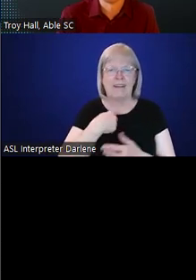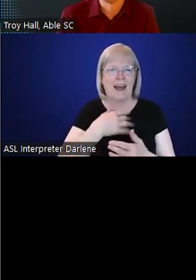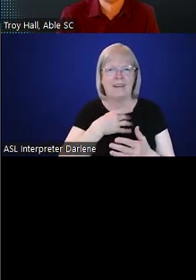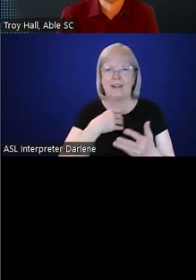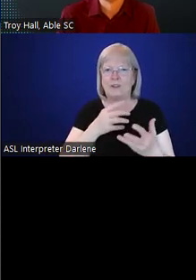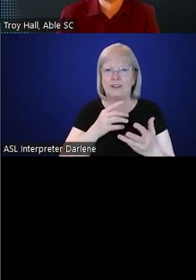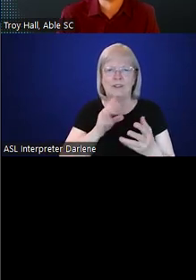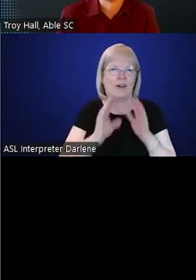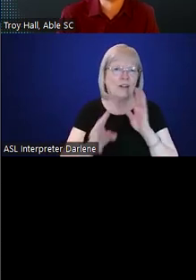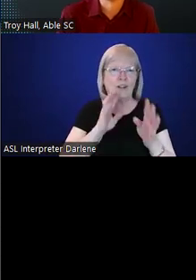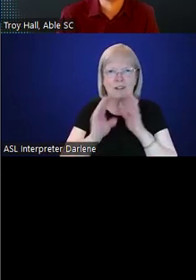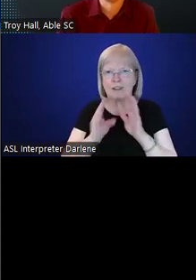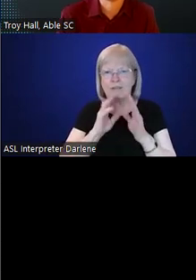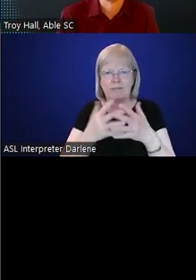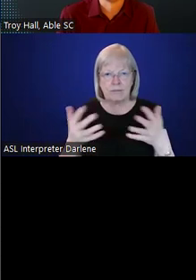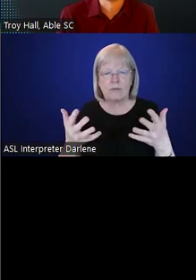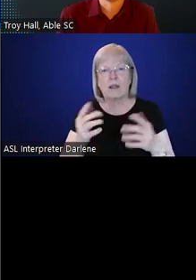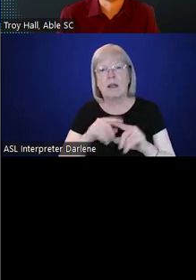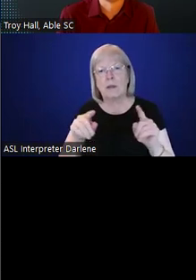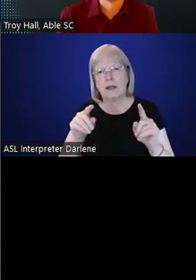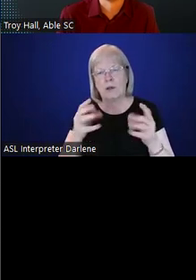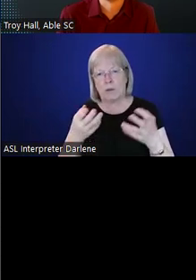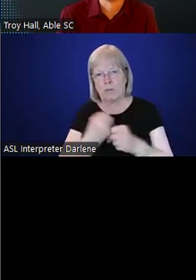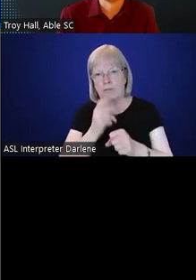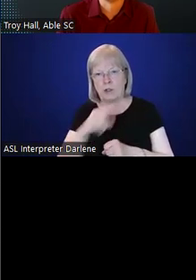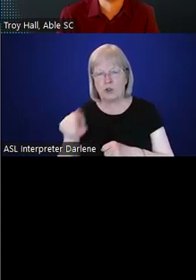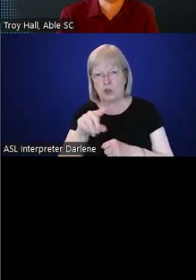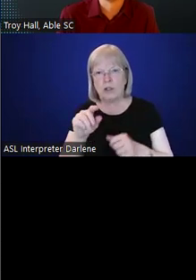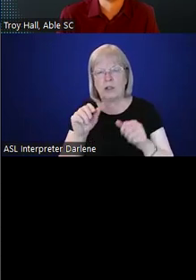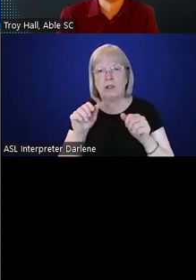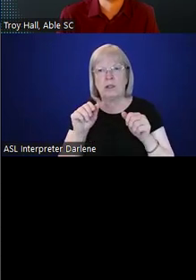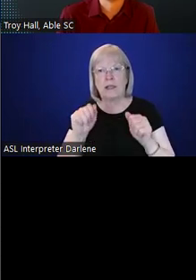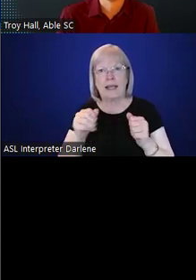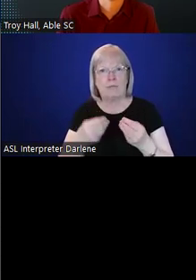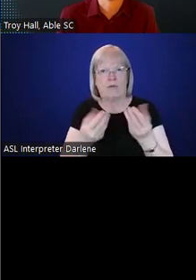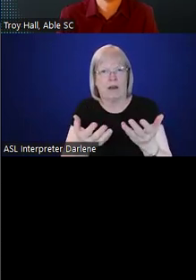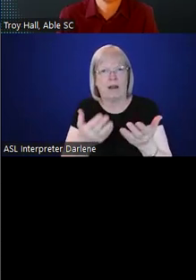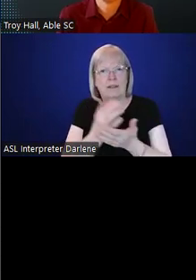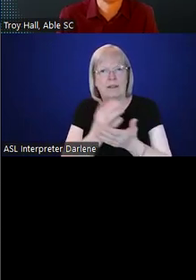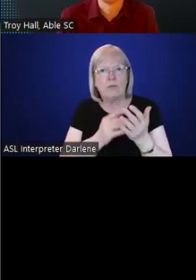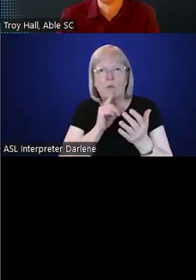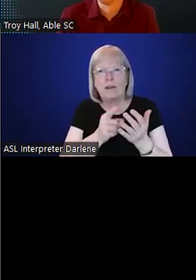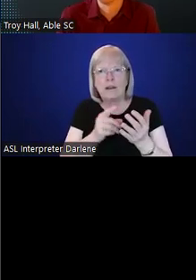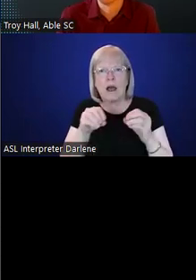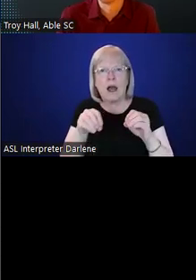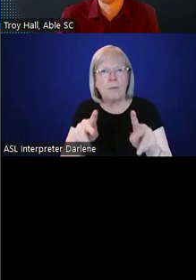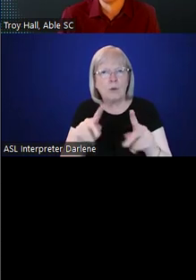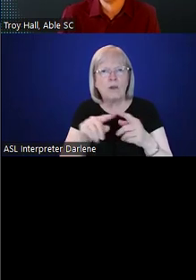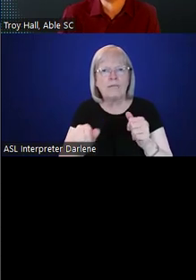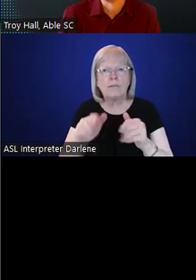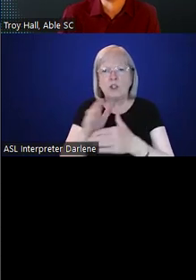talk away. But I do want to make sure they give you guys some real opportunities to connect with each other and share your own